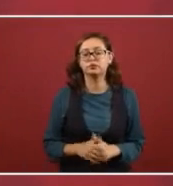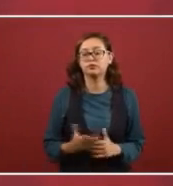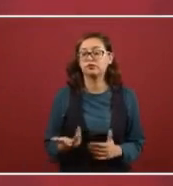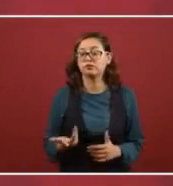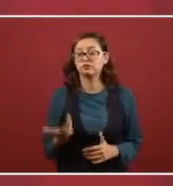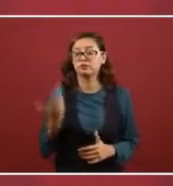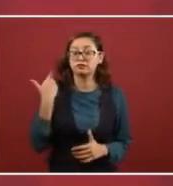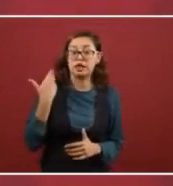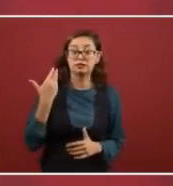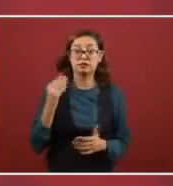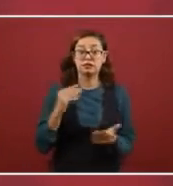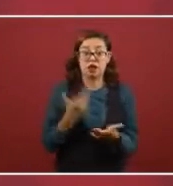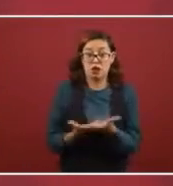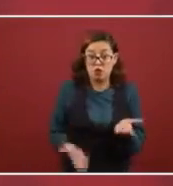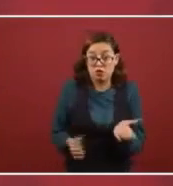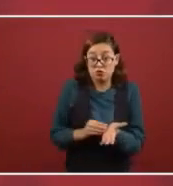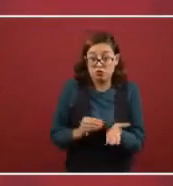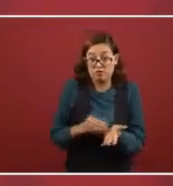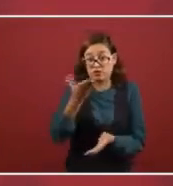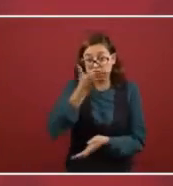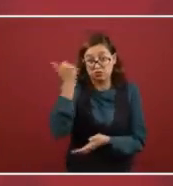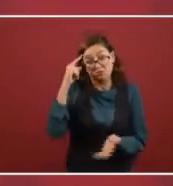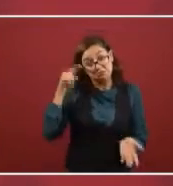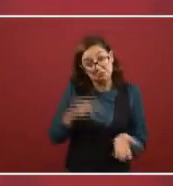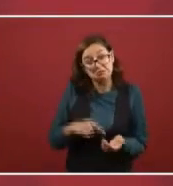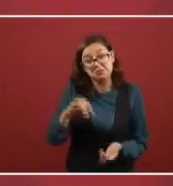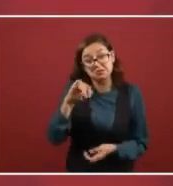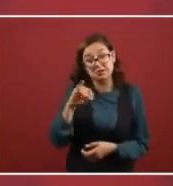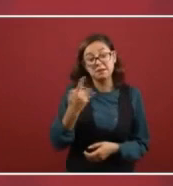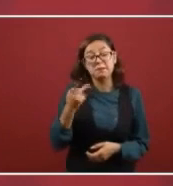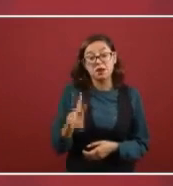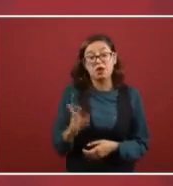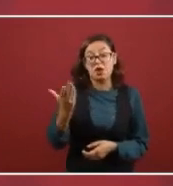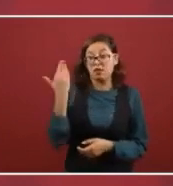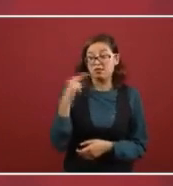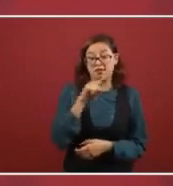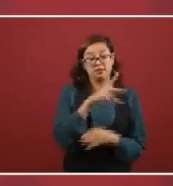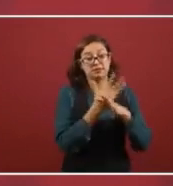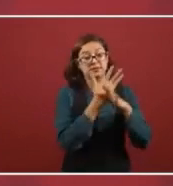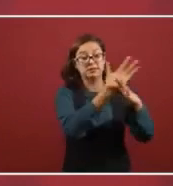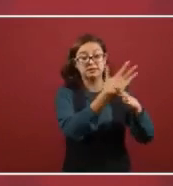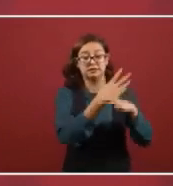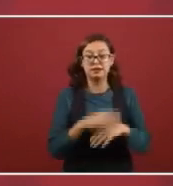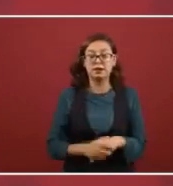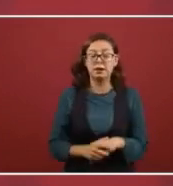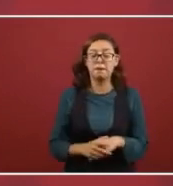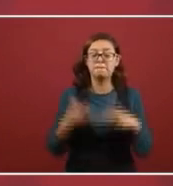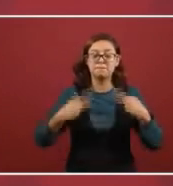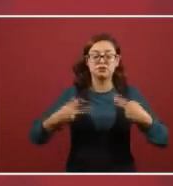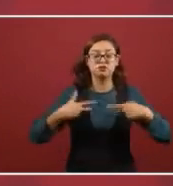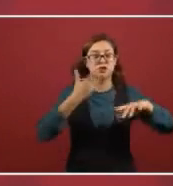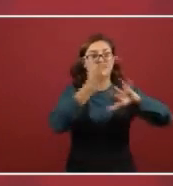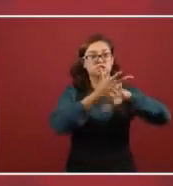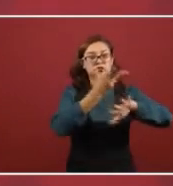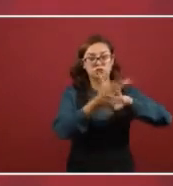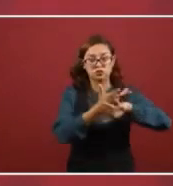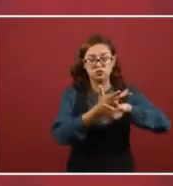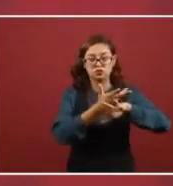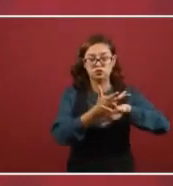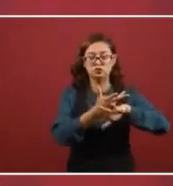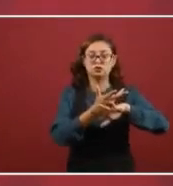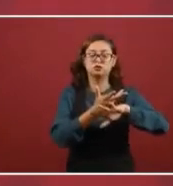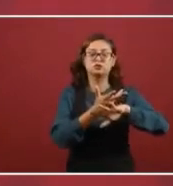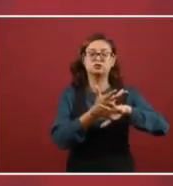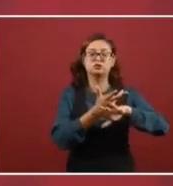considered, I believe he maintains that the principal risk for Northern